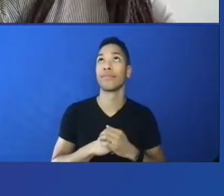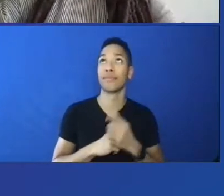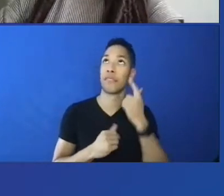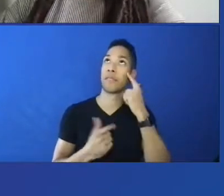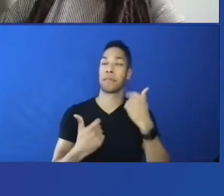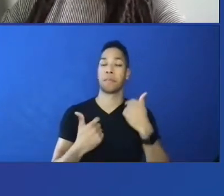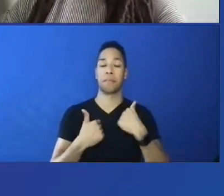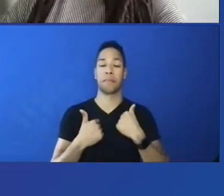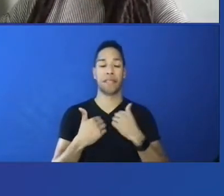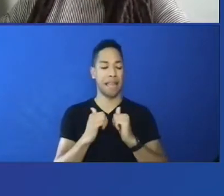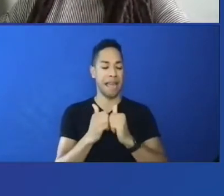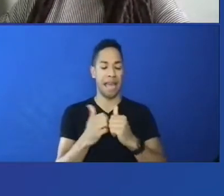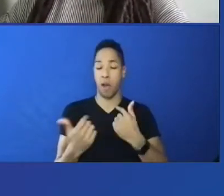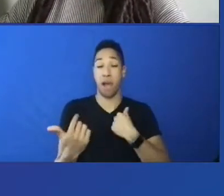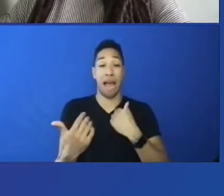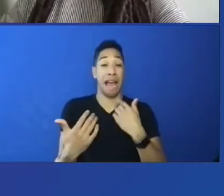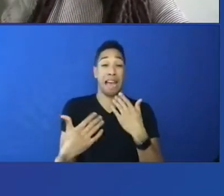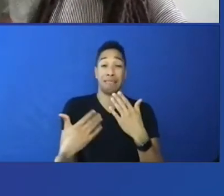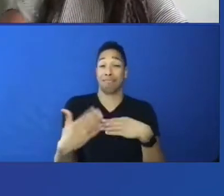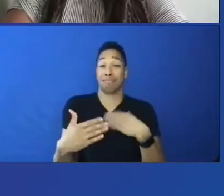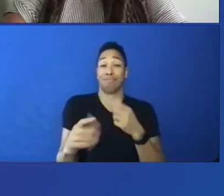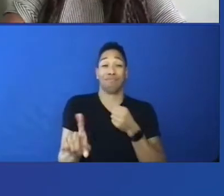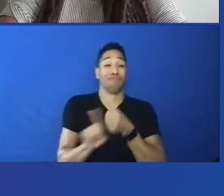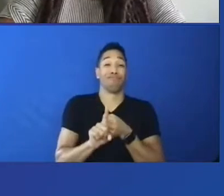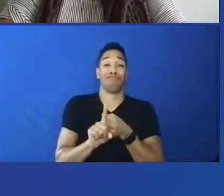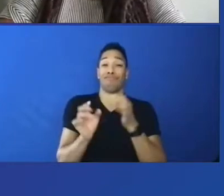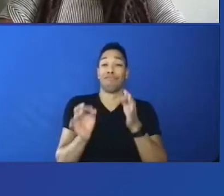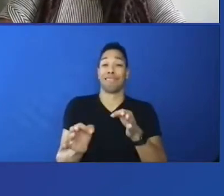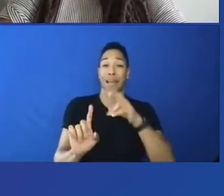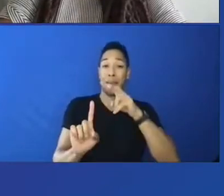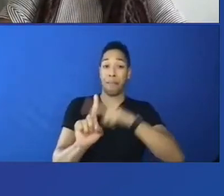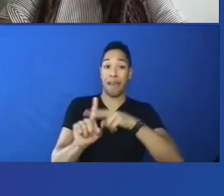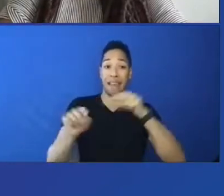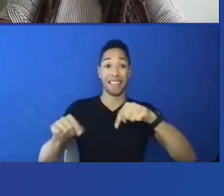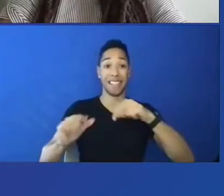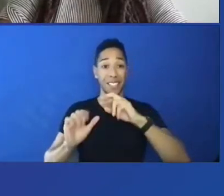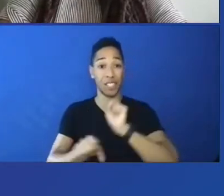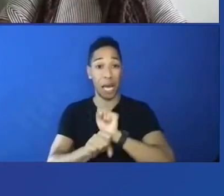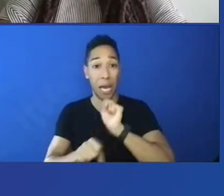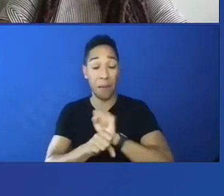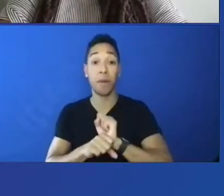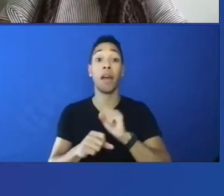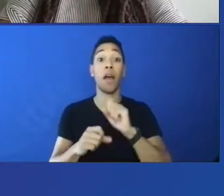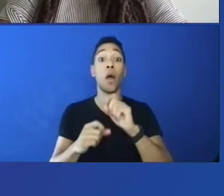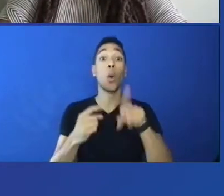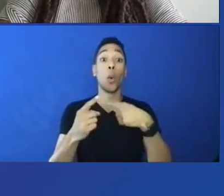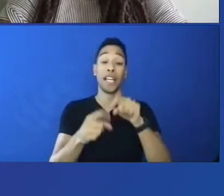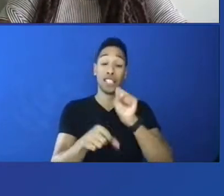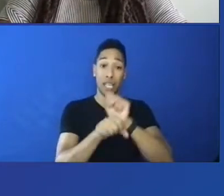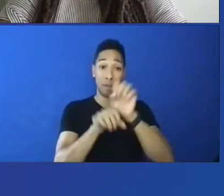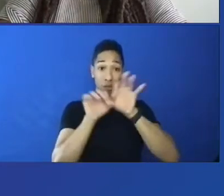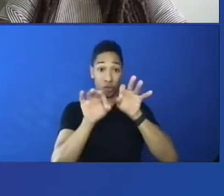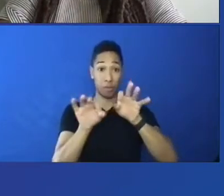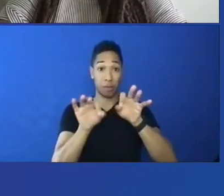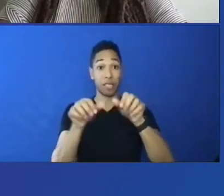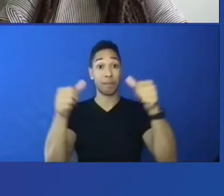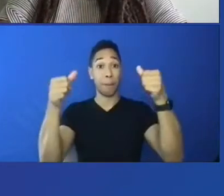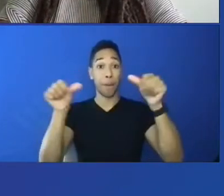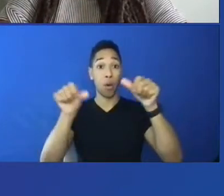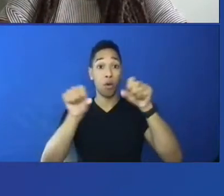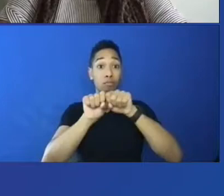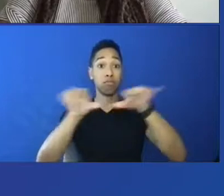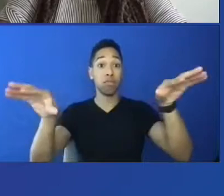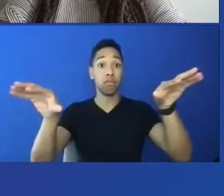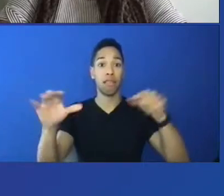I even applied for this role is when the job description came out. I